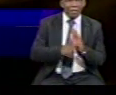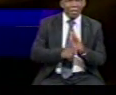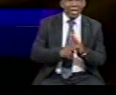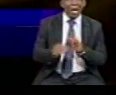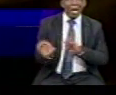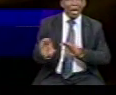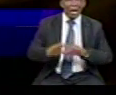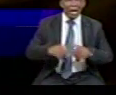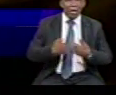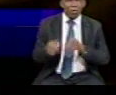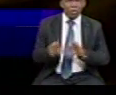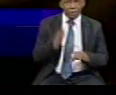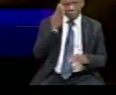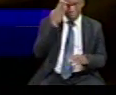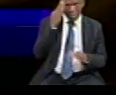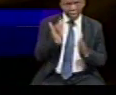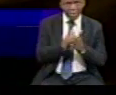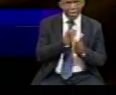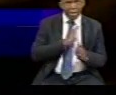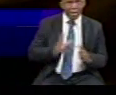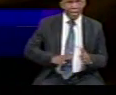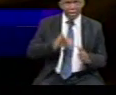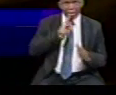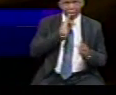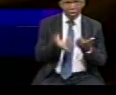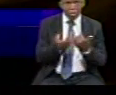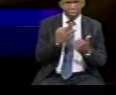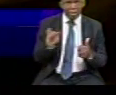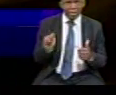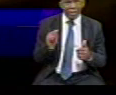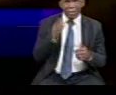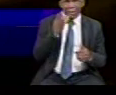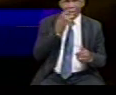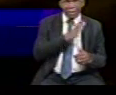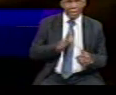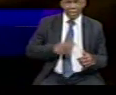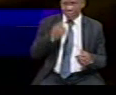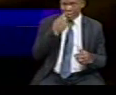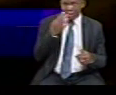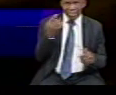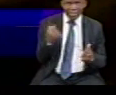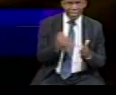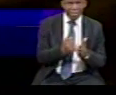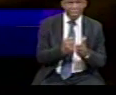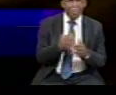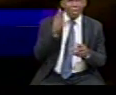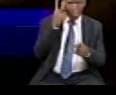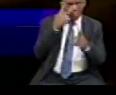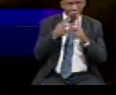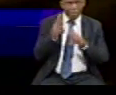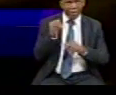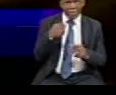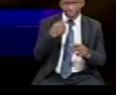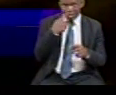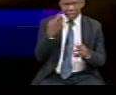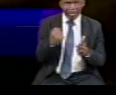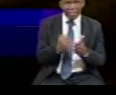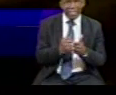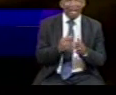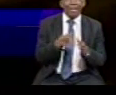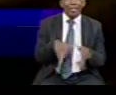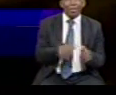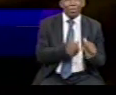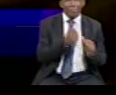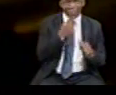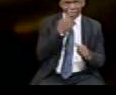coming? Because Christ said it, prophets said it, and the apostles said it. Now come with